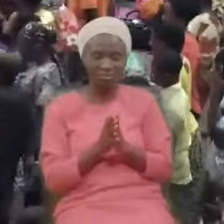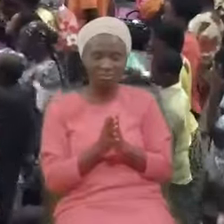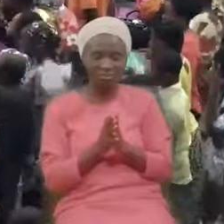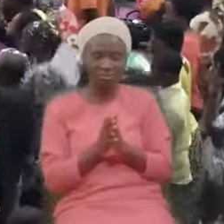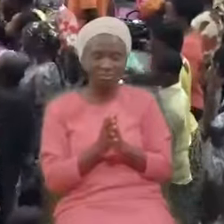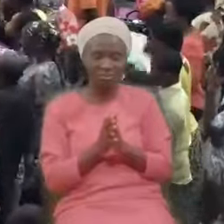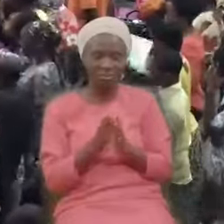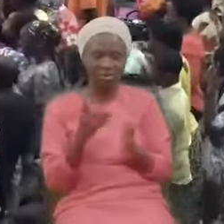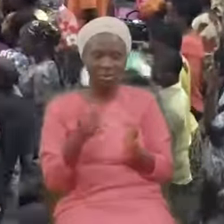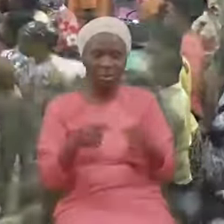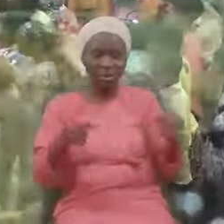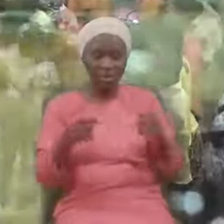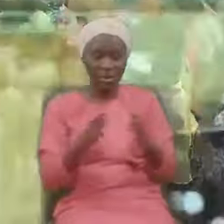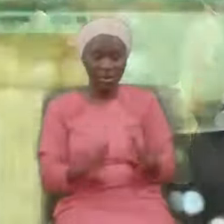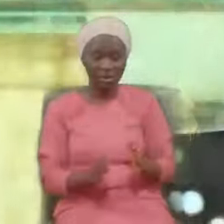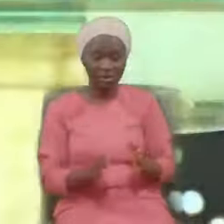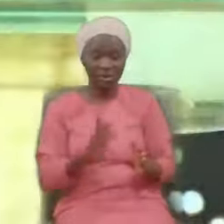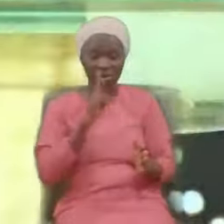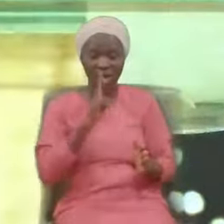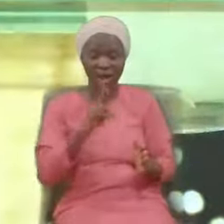The enemy is defeated.